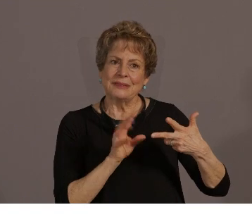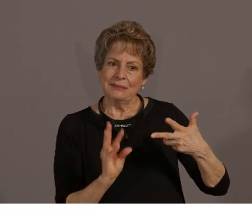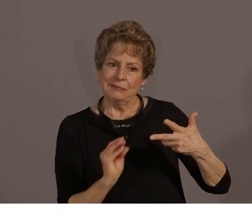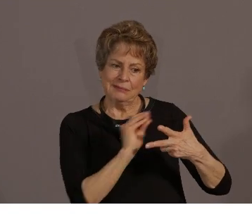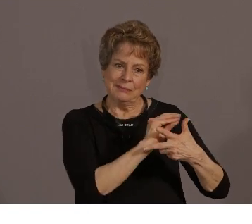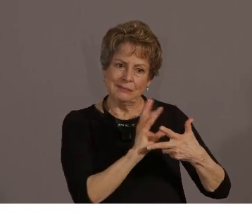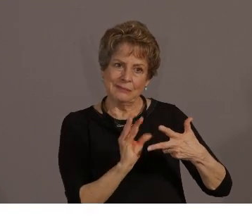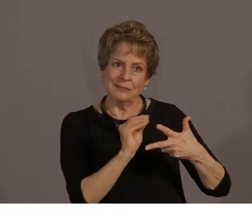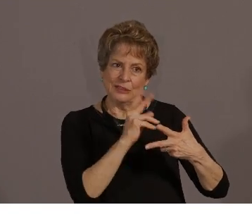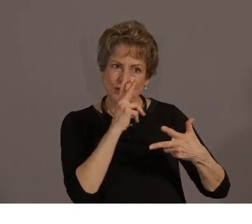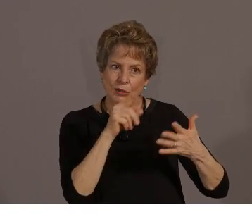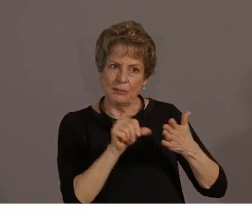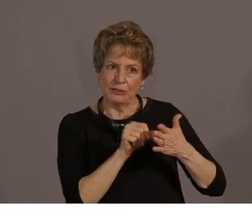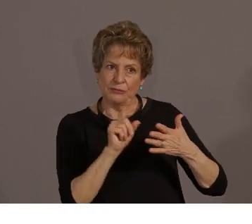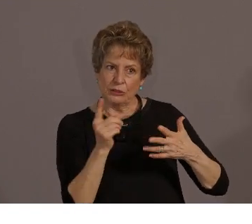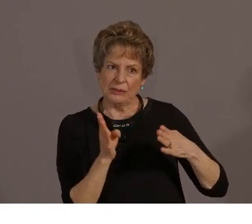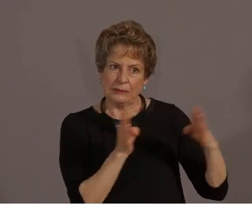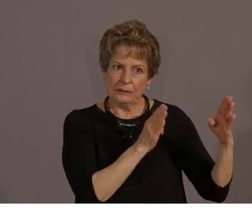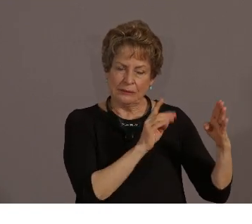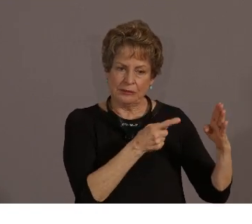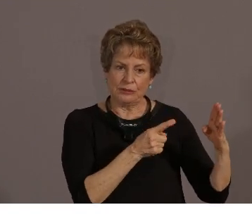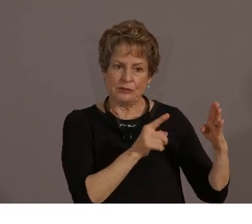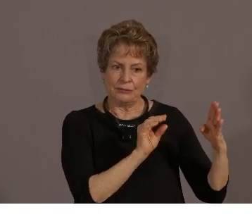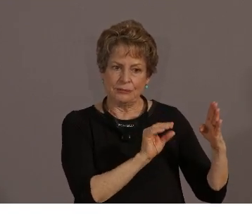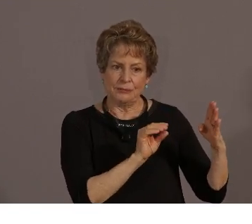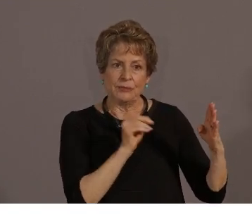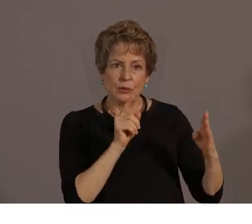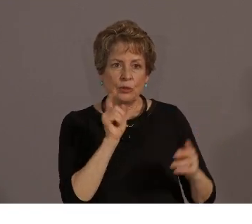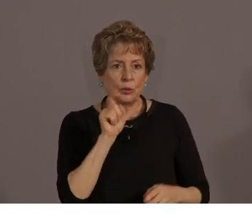bottom row of all the buttons that you can select from.